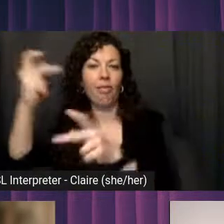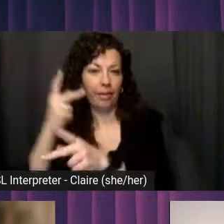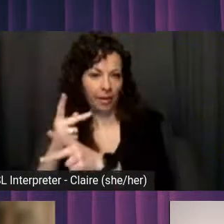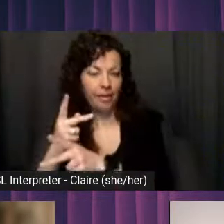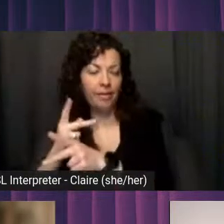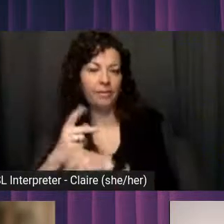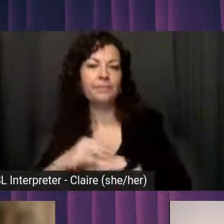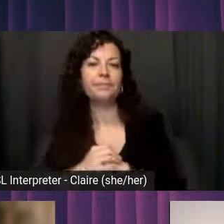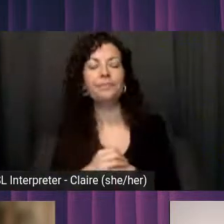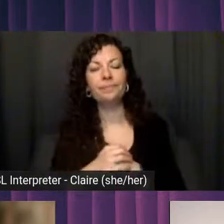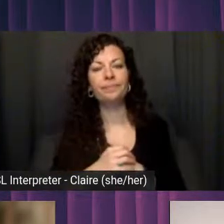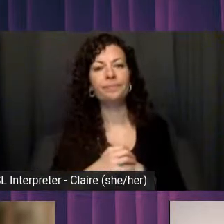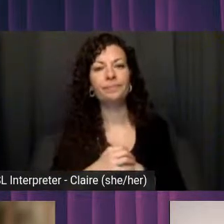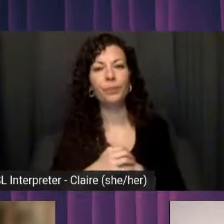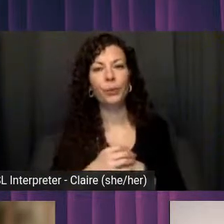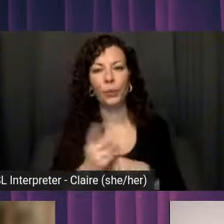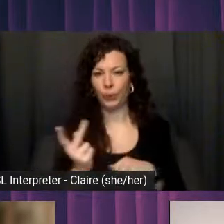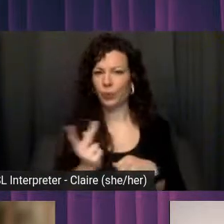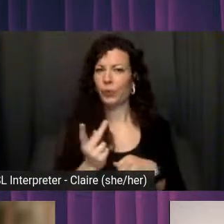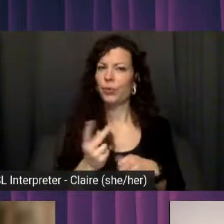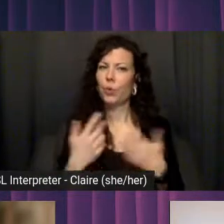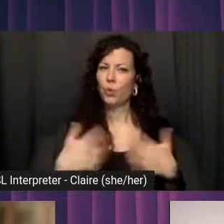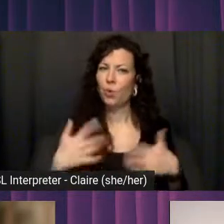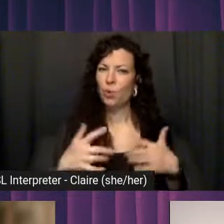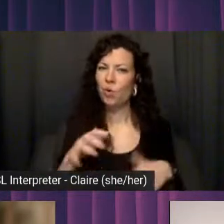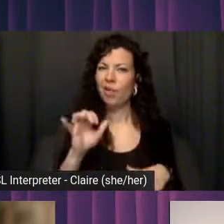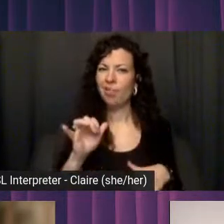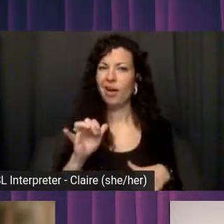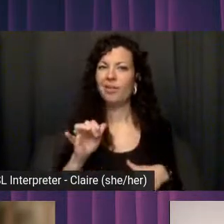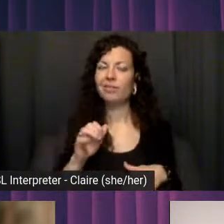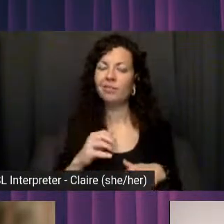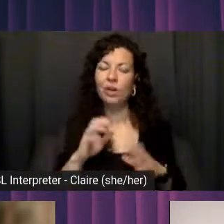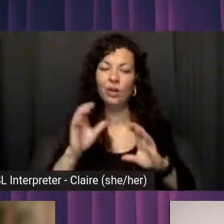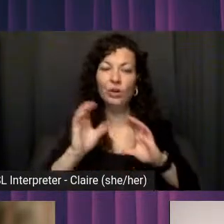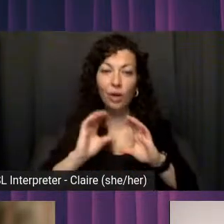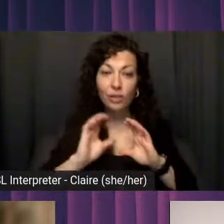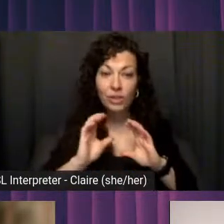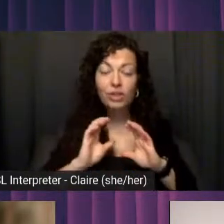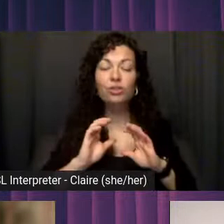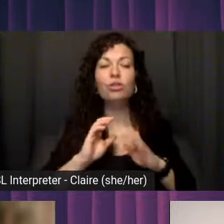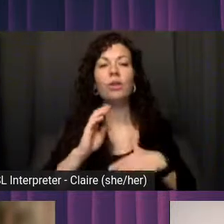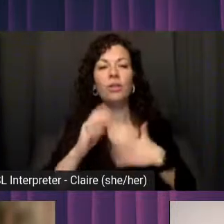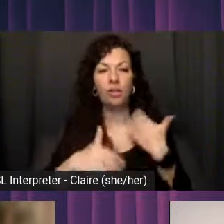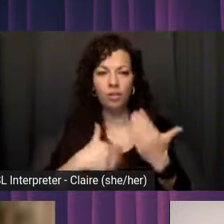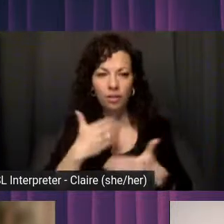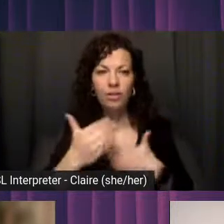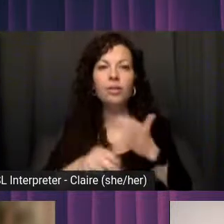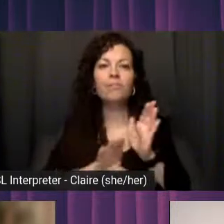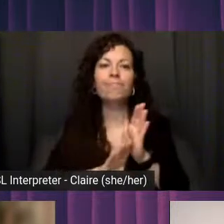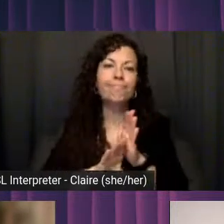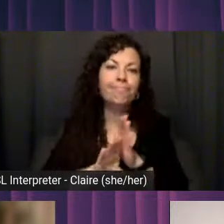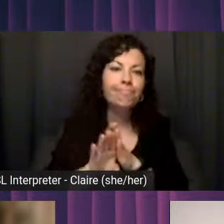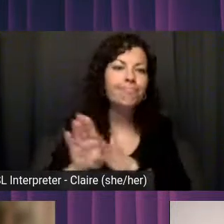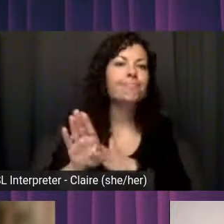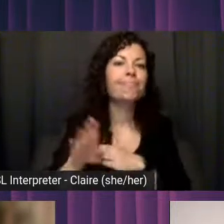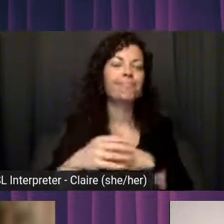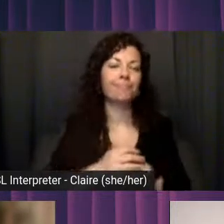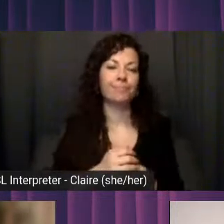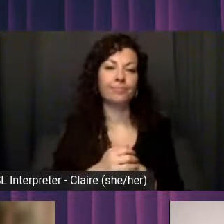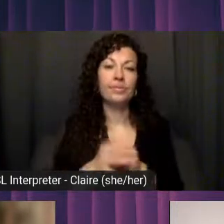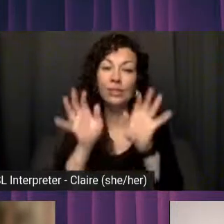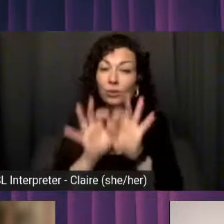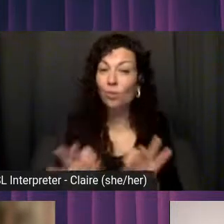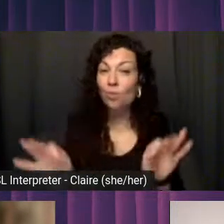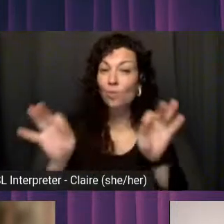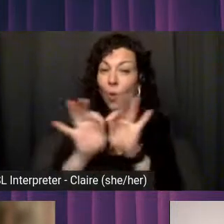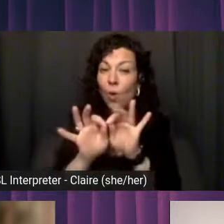it's, that's been an evolving conversation just in general about people being so much more open about mental health care